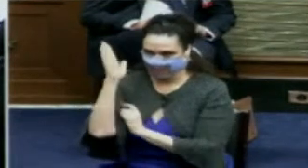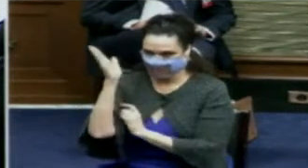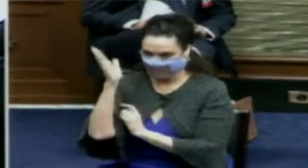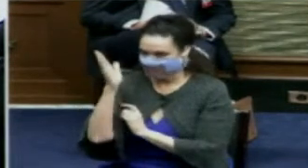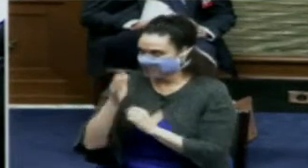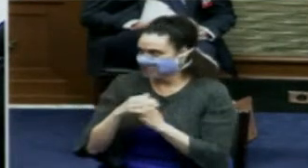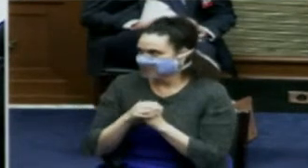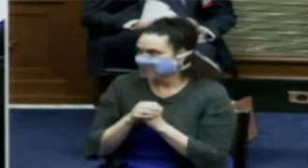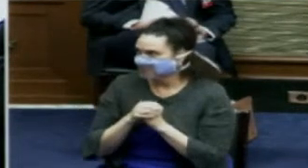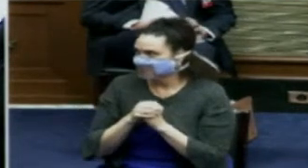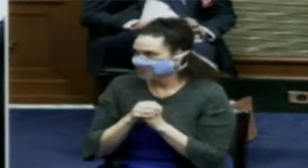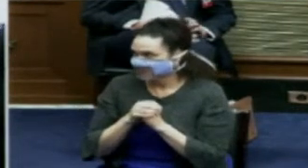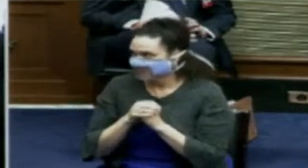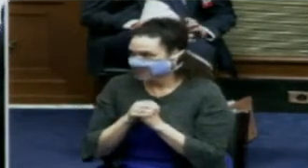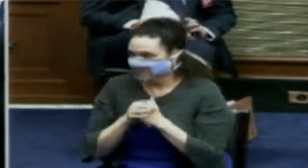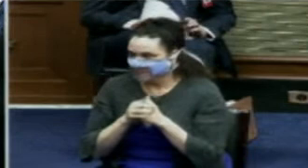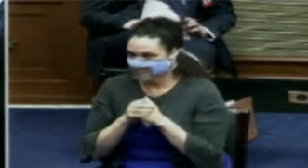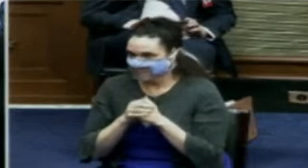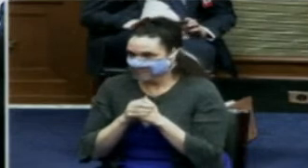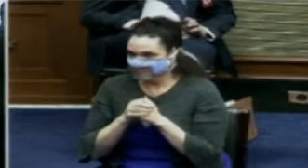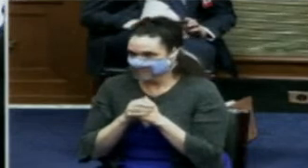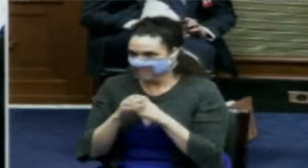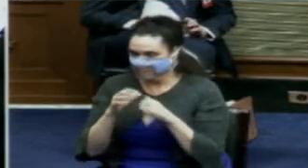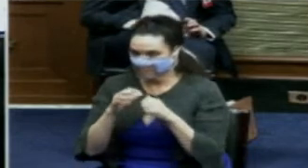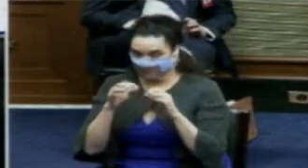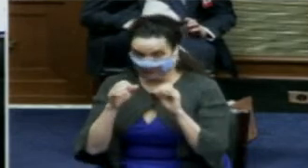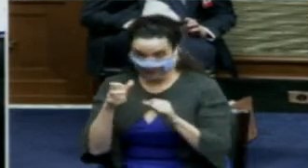Unmute. We can hear you.